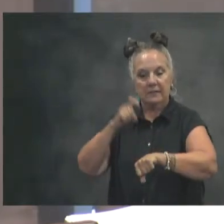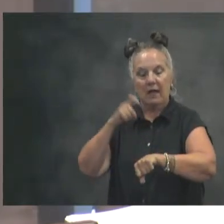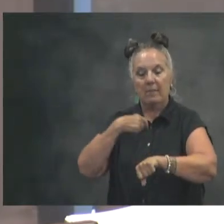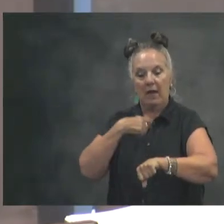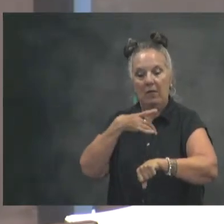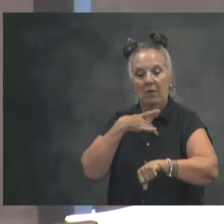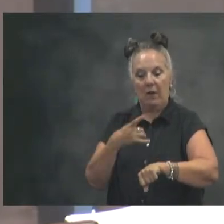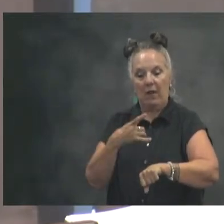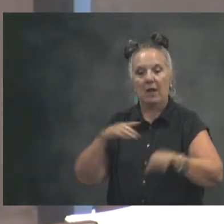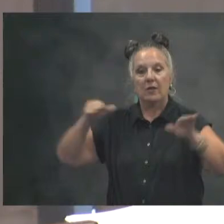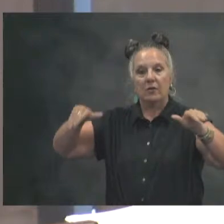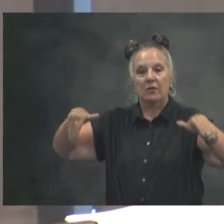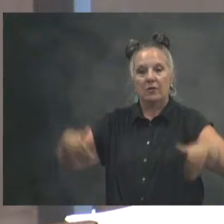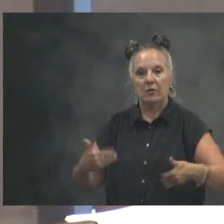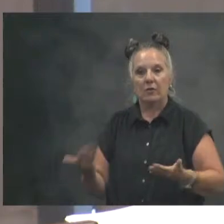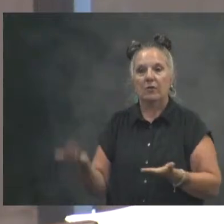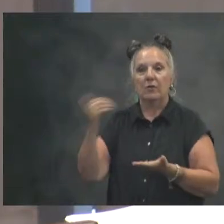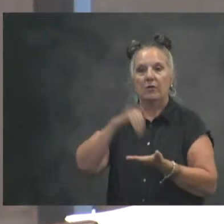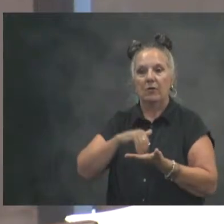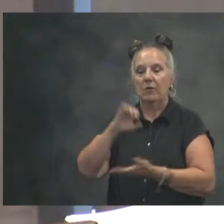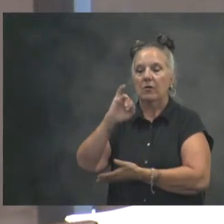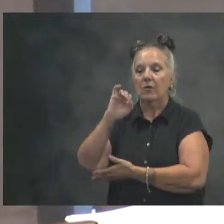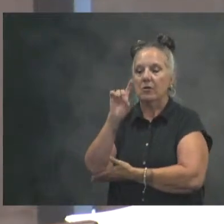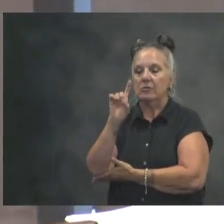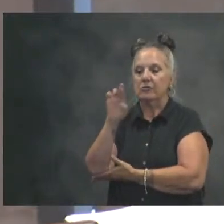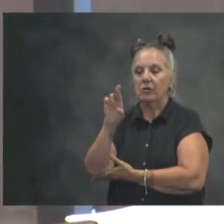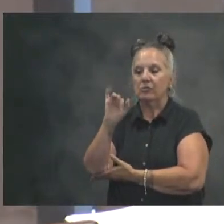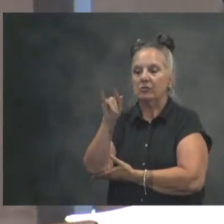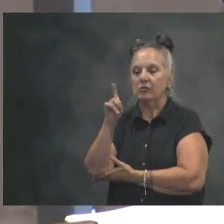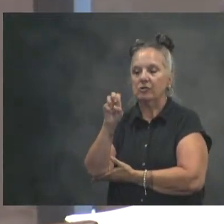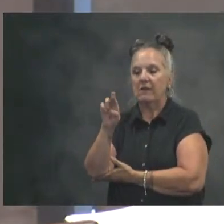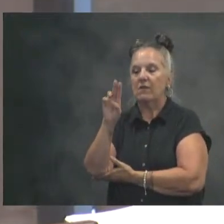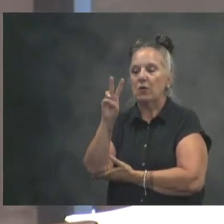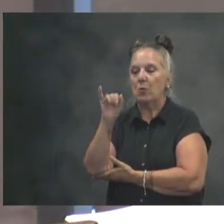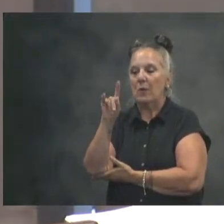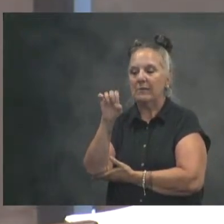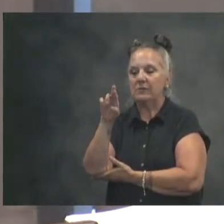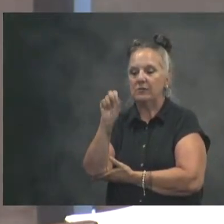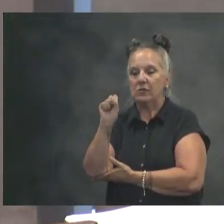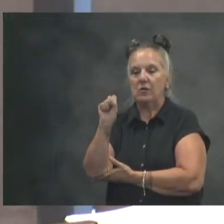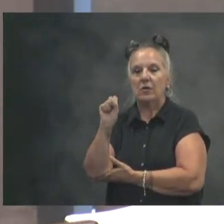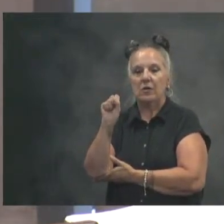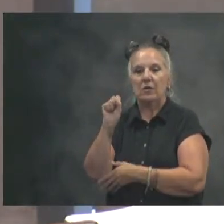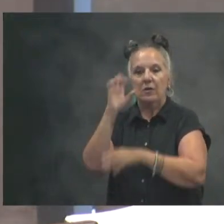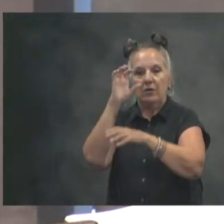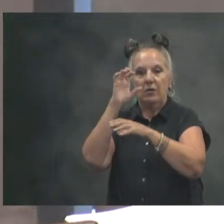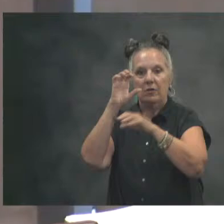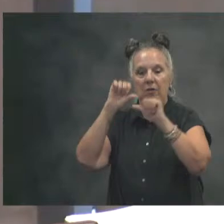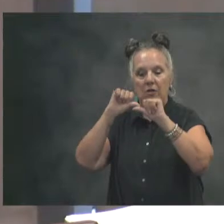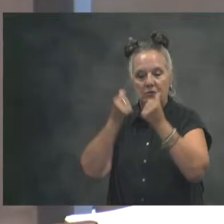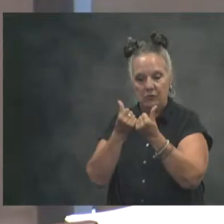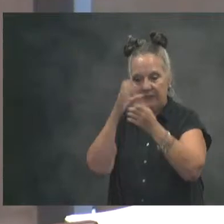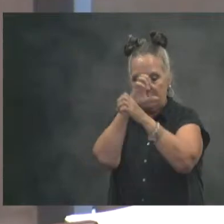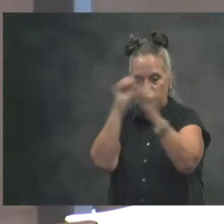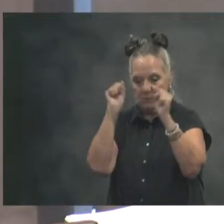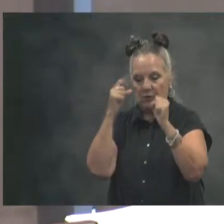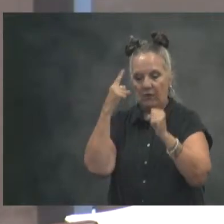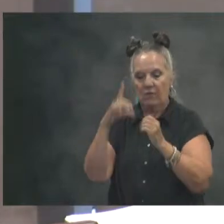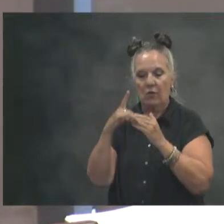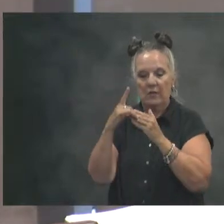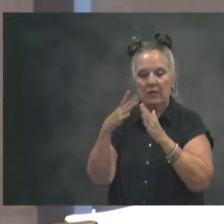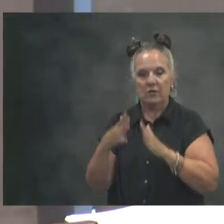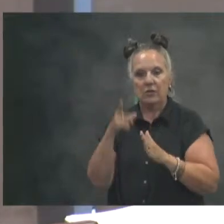to introduce once again Dr. Jennifer Webster, Associate Superintendent for Leadership and Administration, to provide another